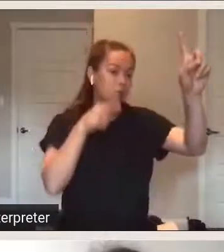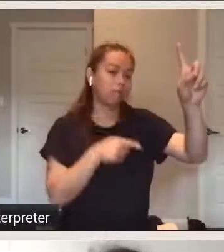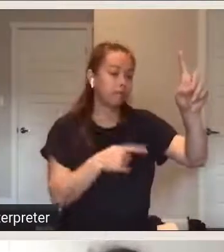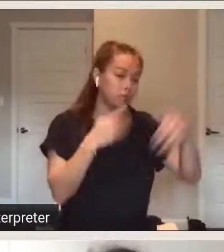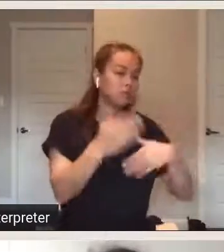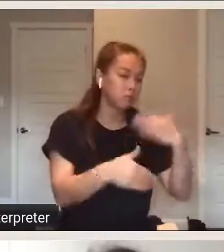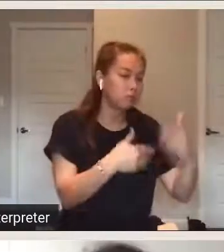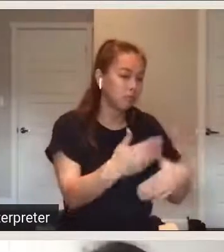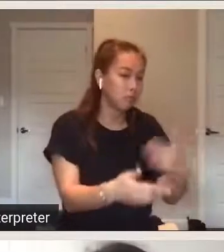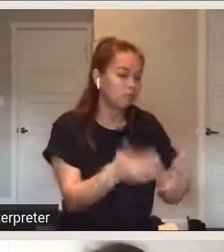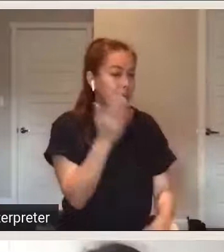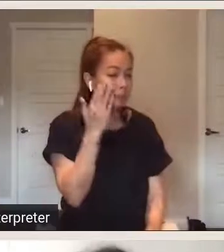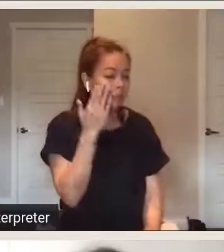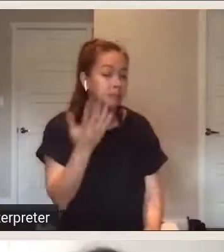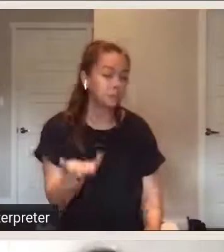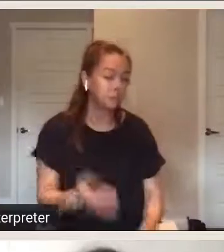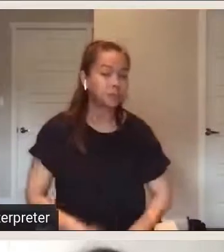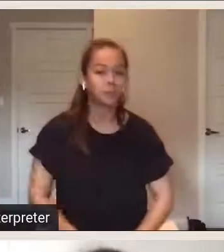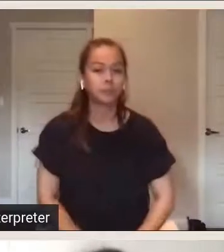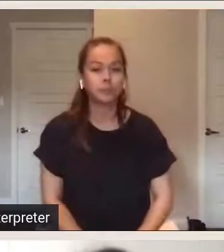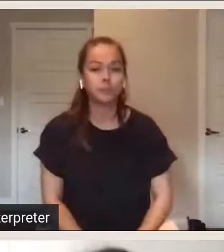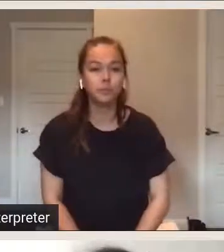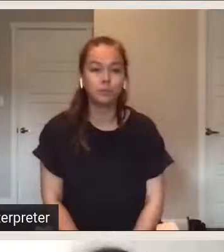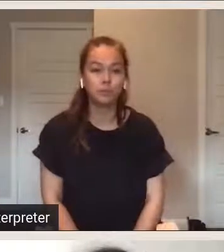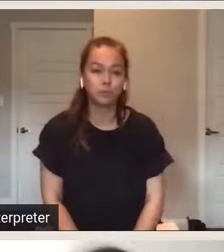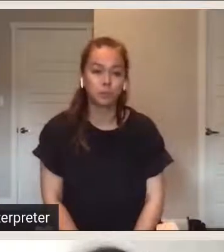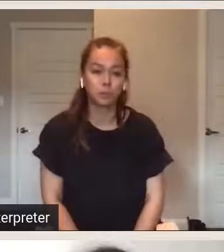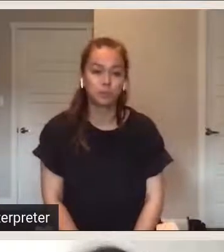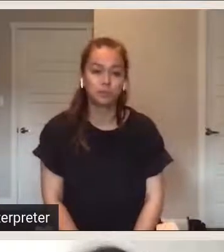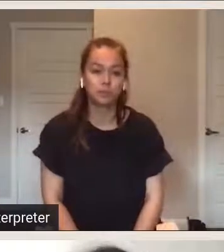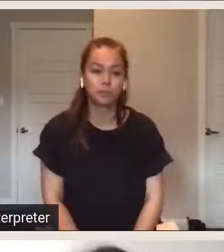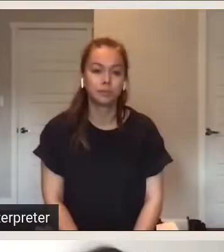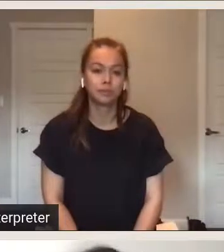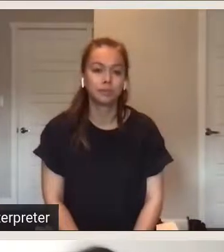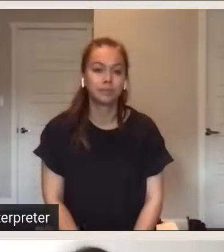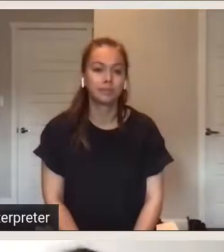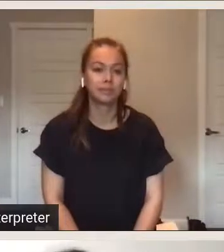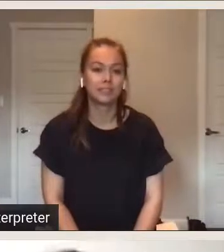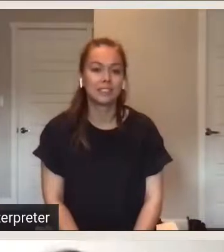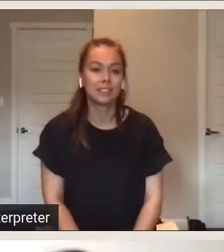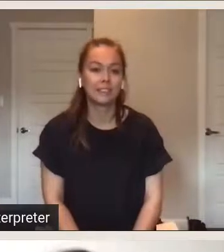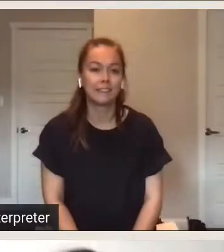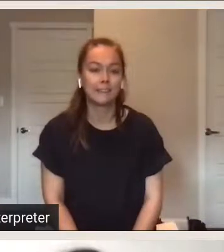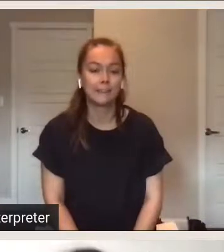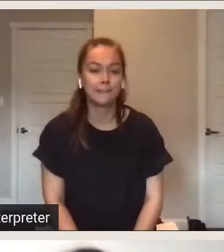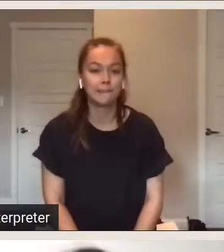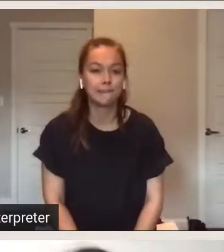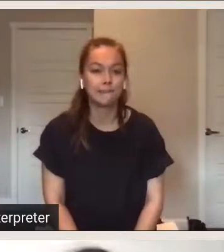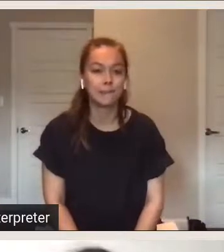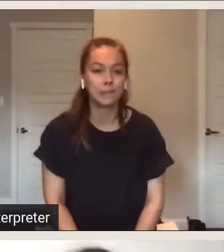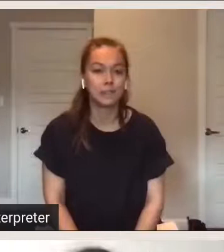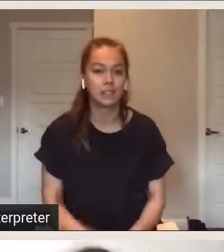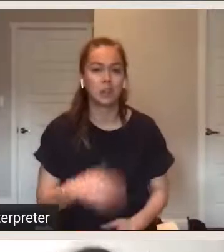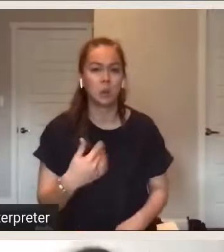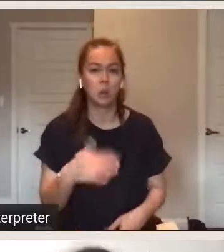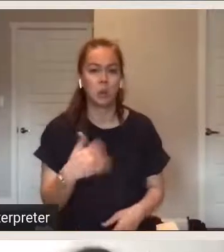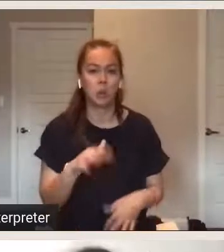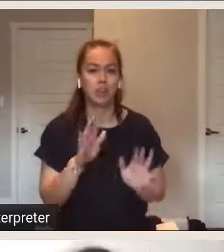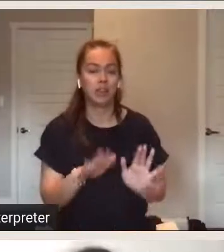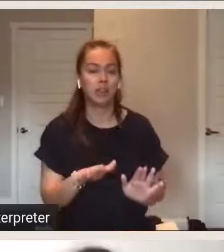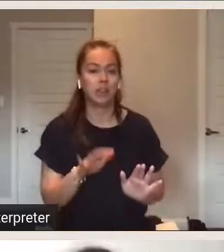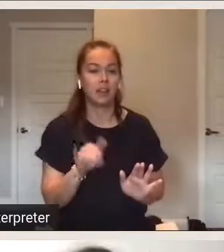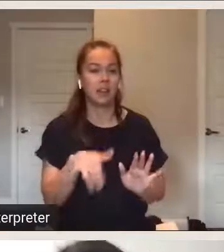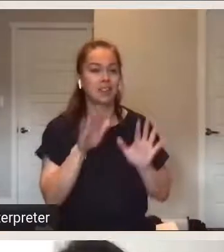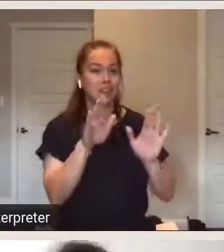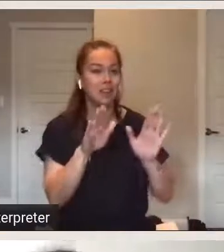yeah. I hope that answers that question. Yeah, that was so great. And now I'm just so